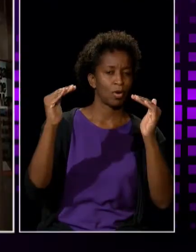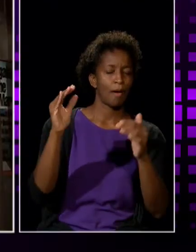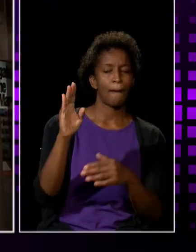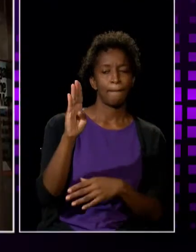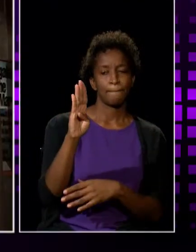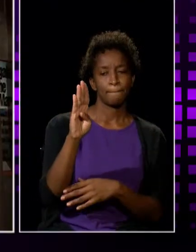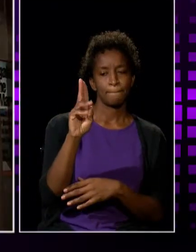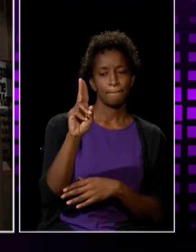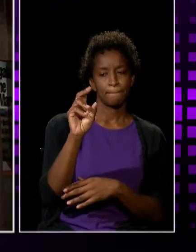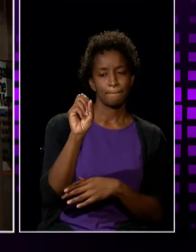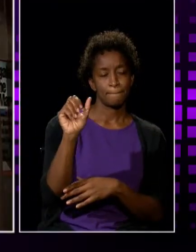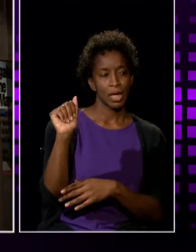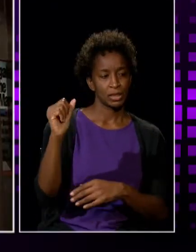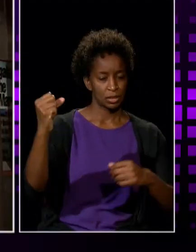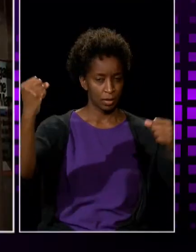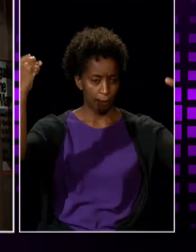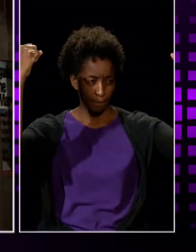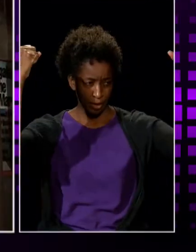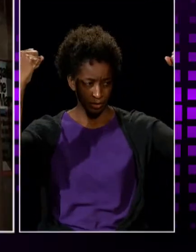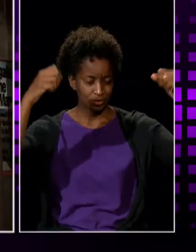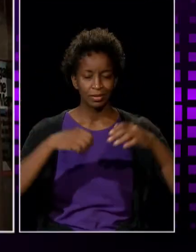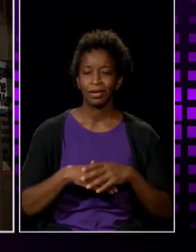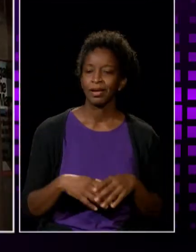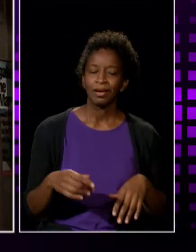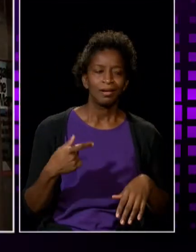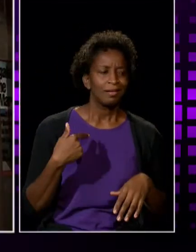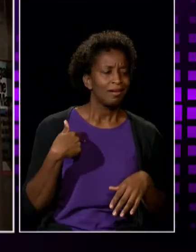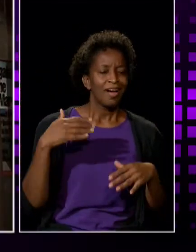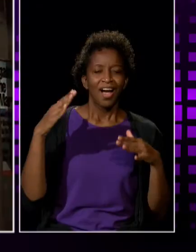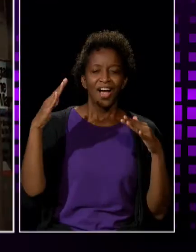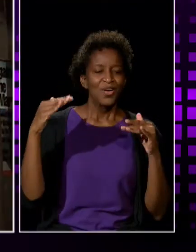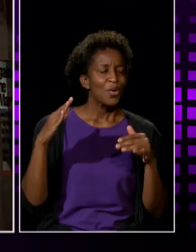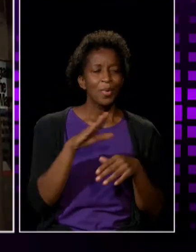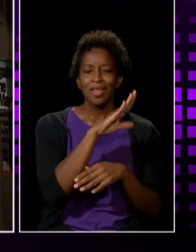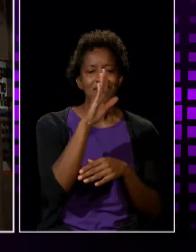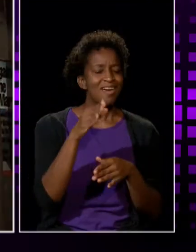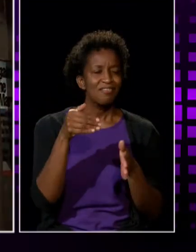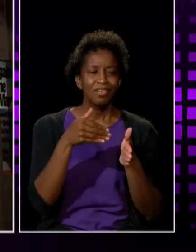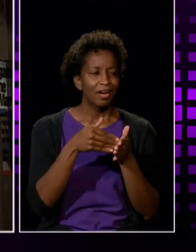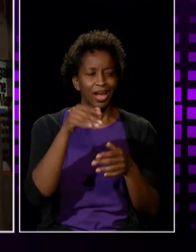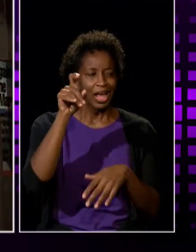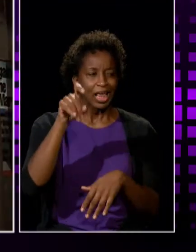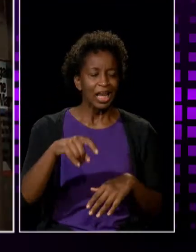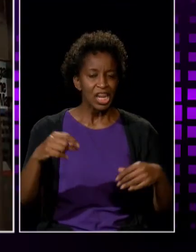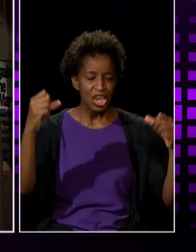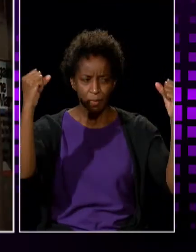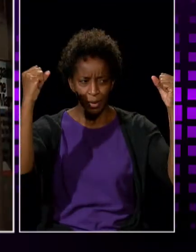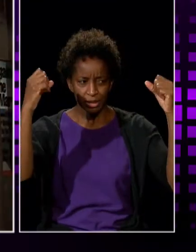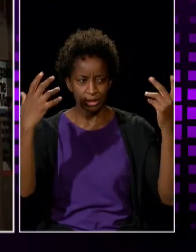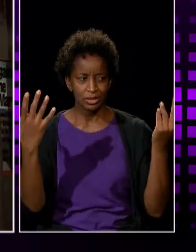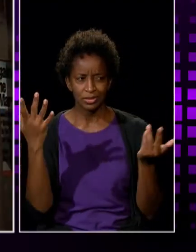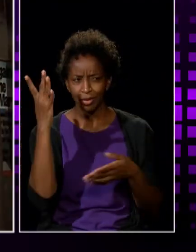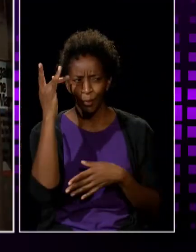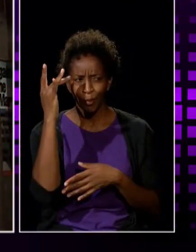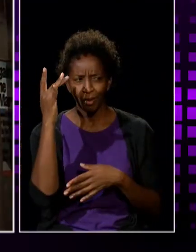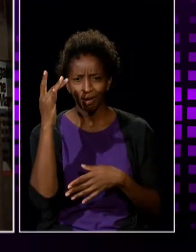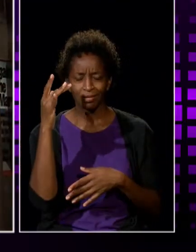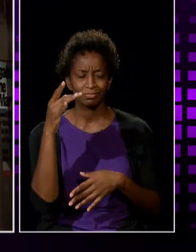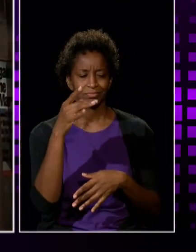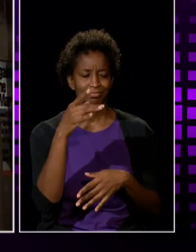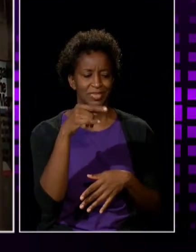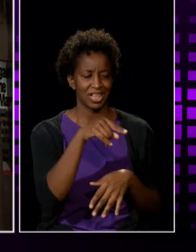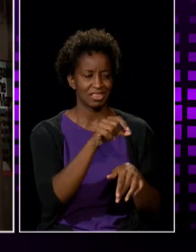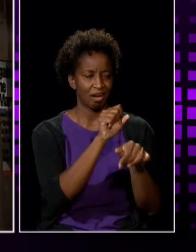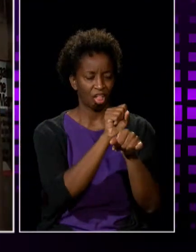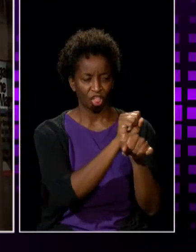have someone like Bassa again. And I say that because what I mean when I say that is that Bassa had to fight a rebellion against slavery. And